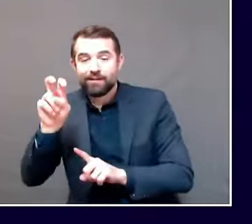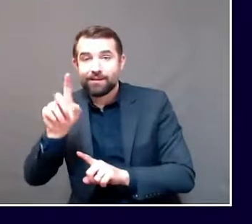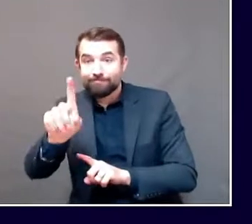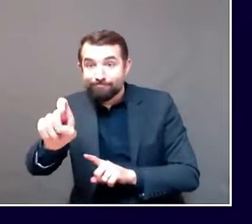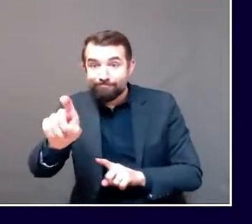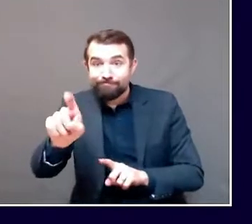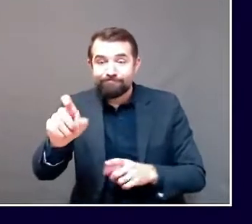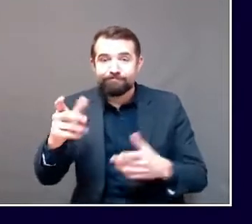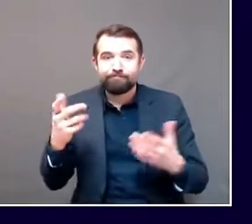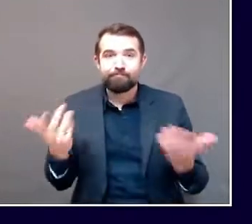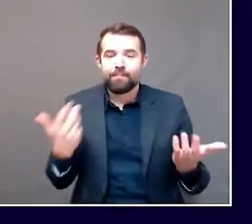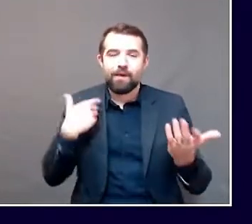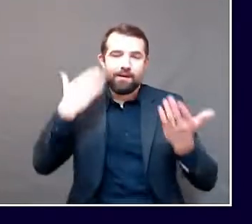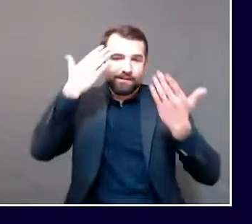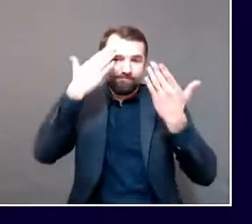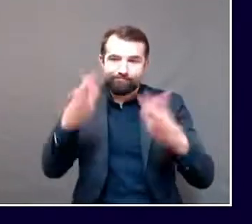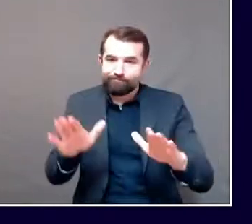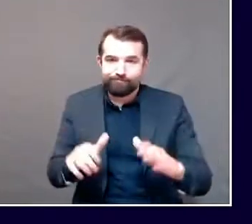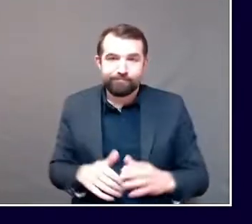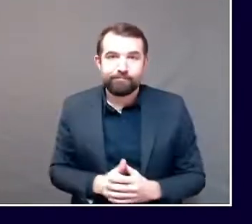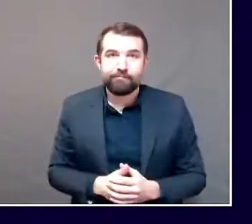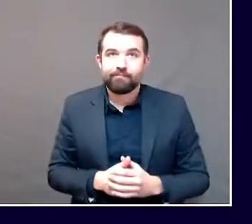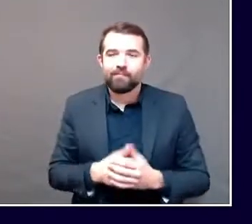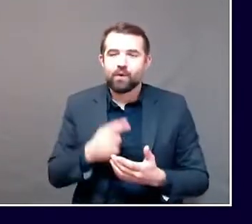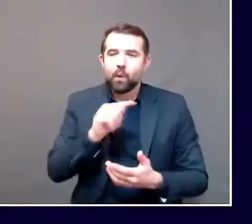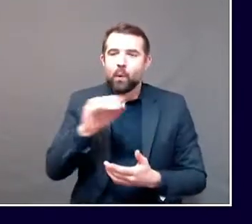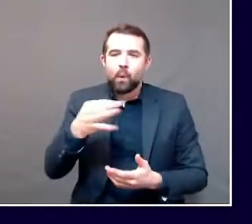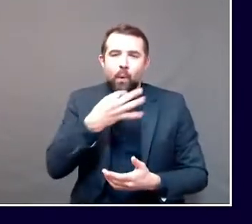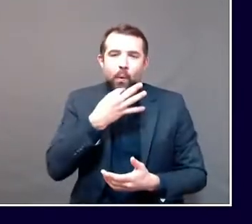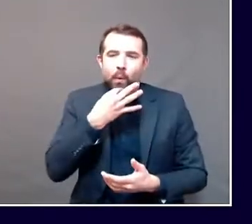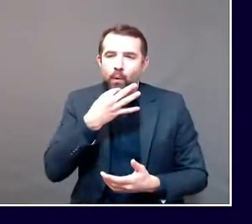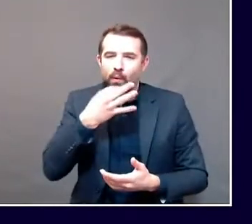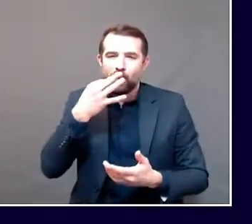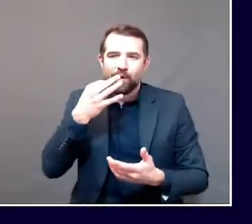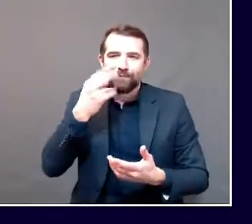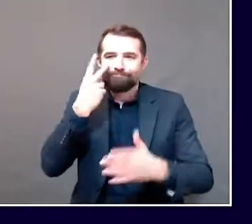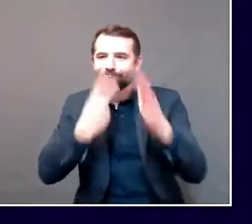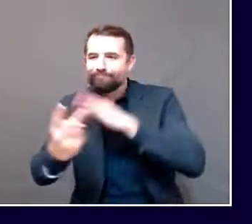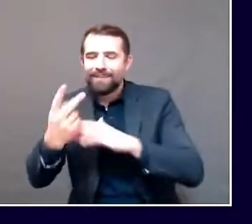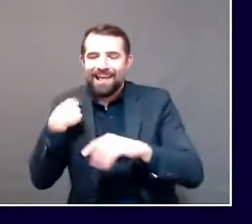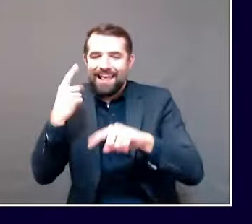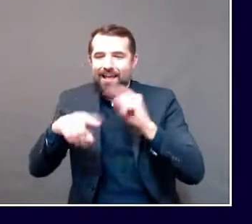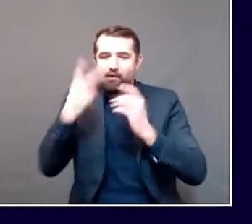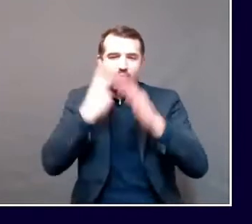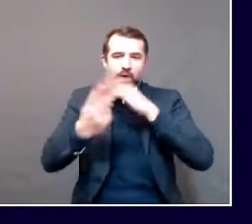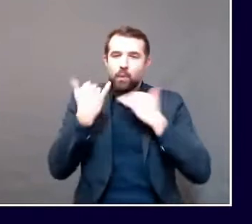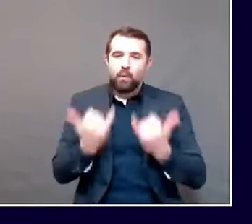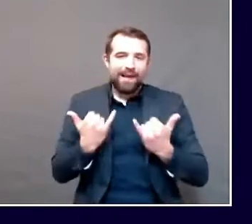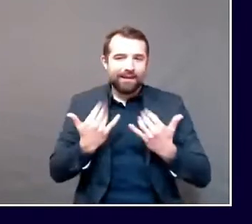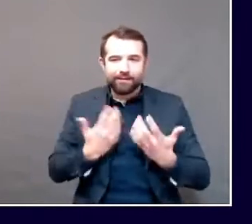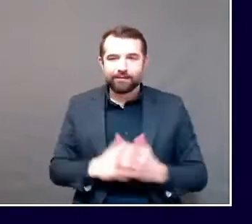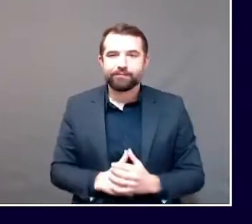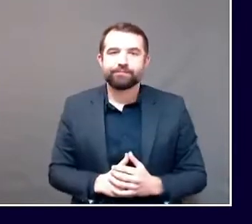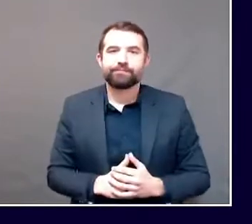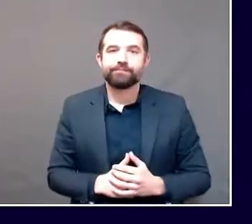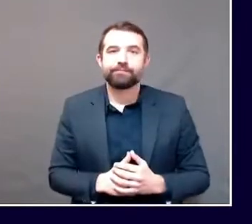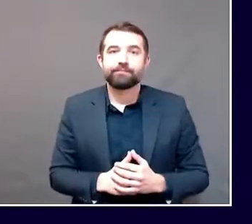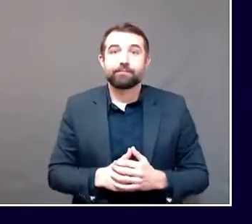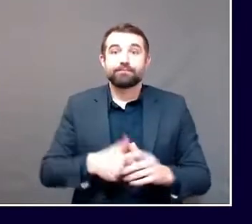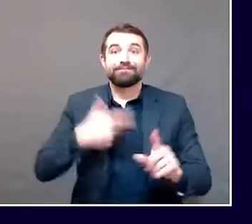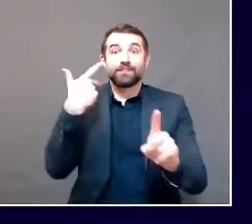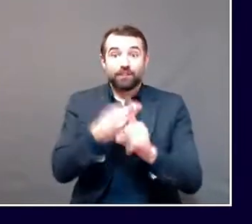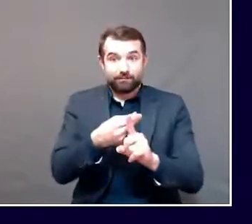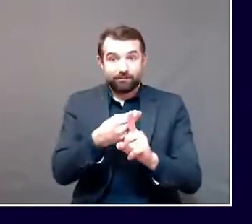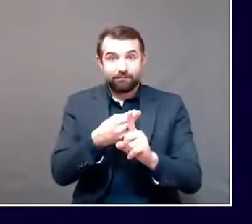which is one of the unknown questions around vaccines is whether they reduce your likelihood of harboring